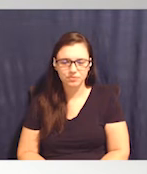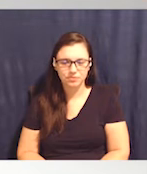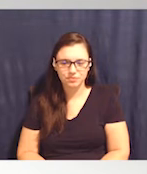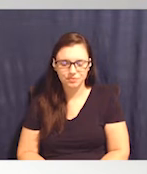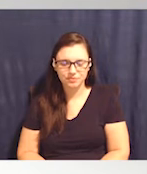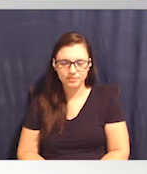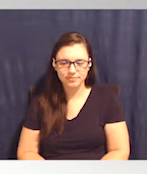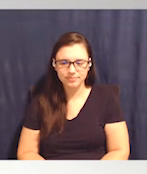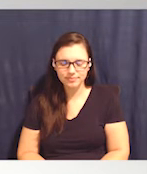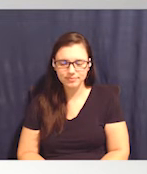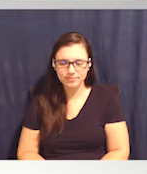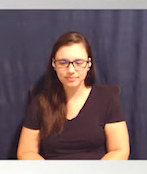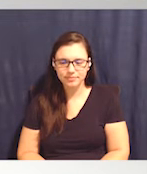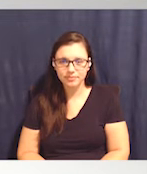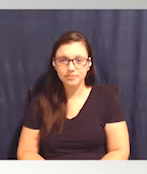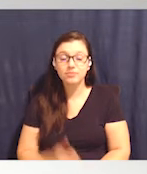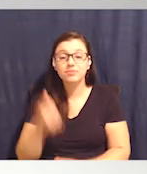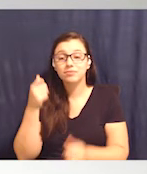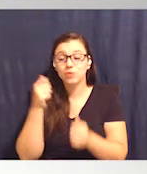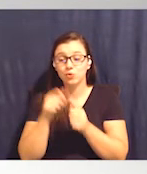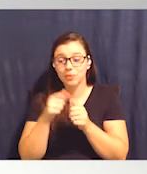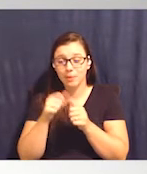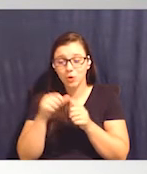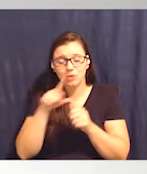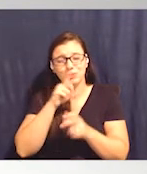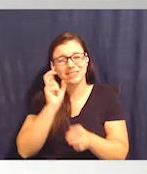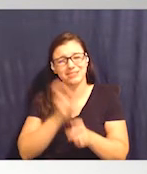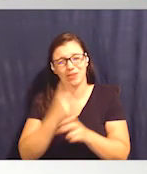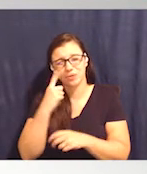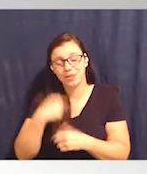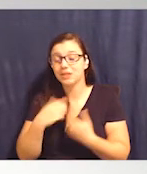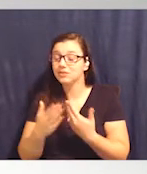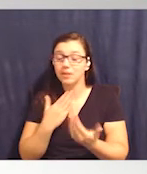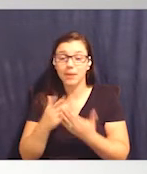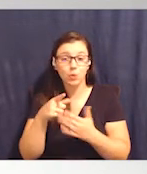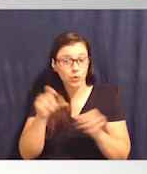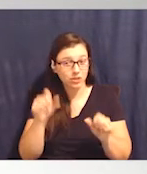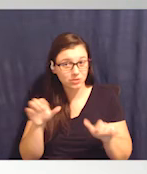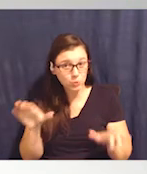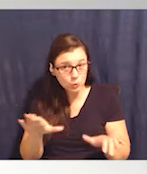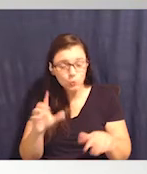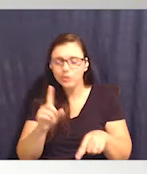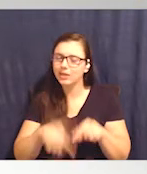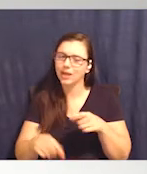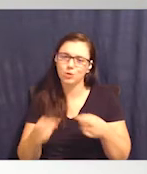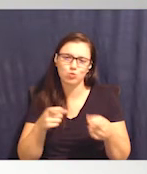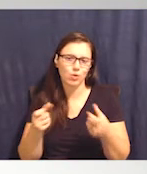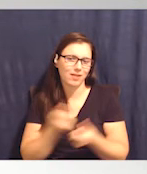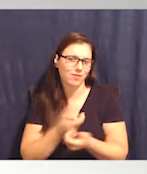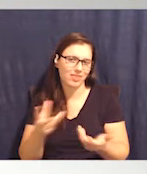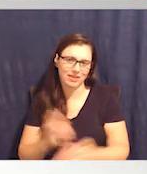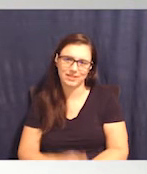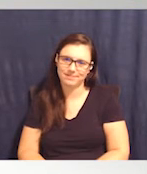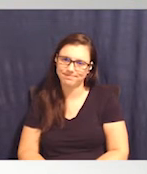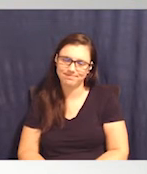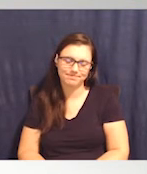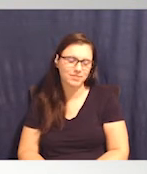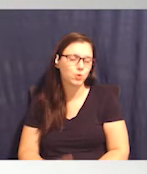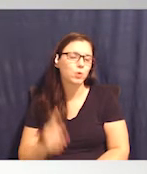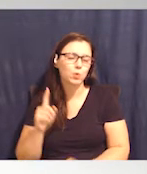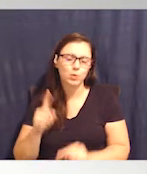Remember, and this is the hardest thing for me, no matter what you do, you cannot control everything. You cannot control